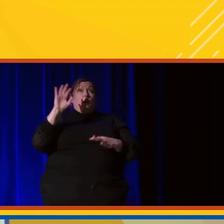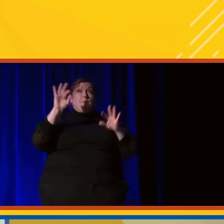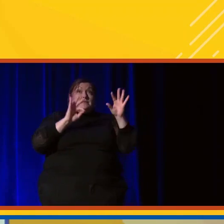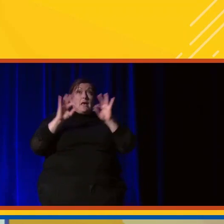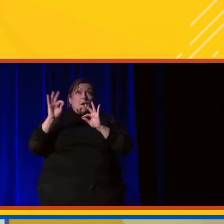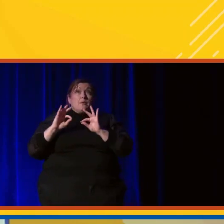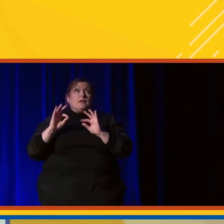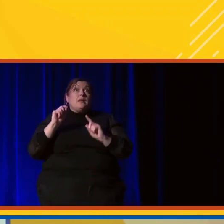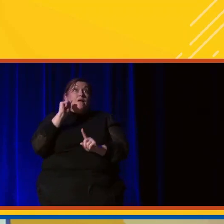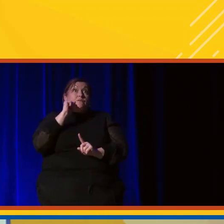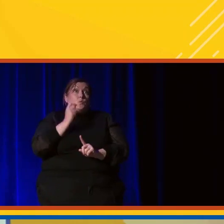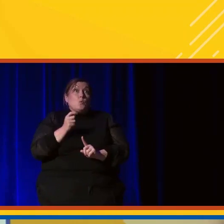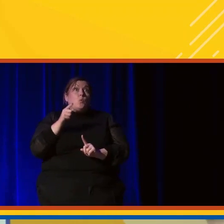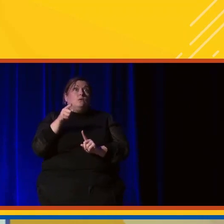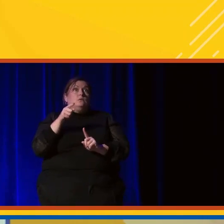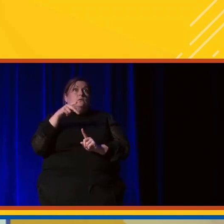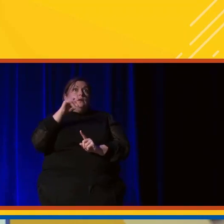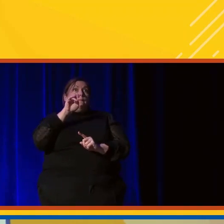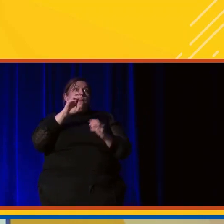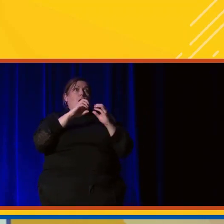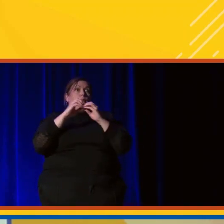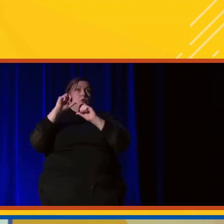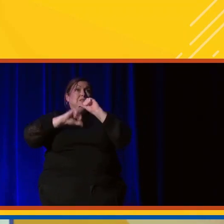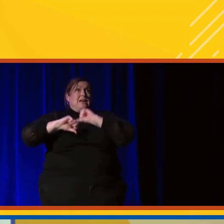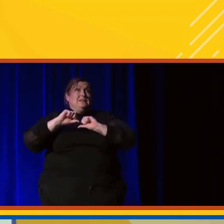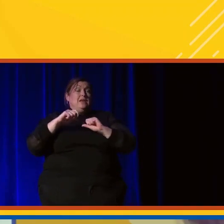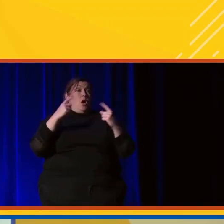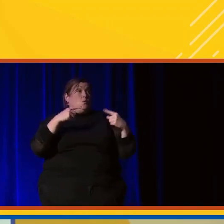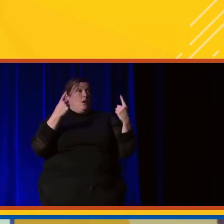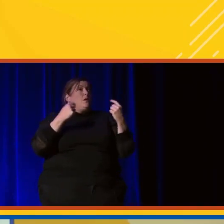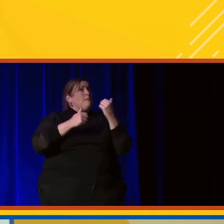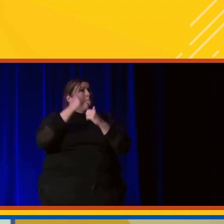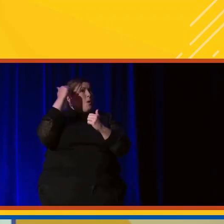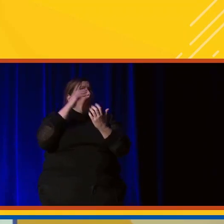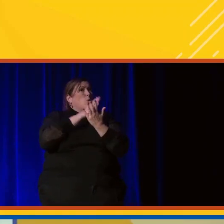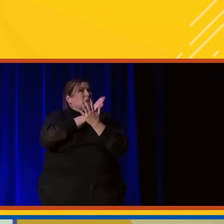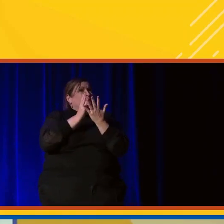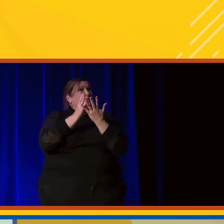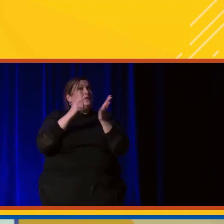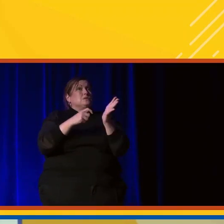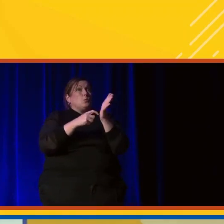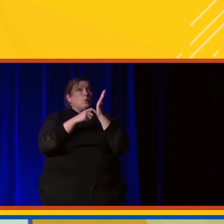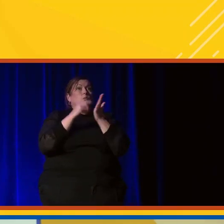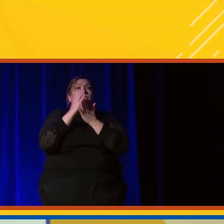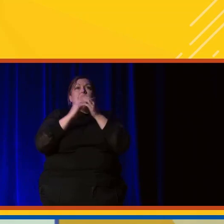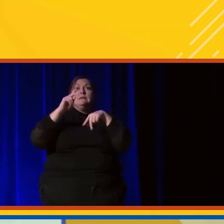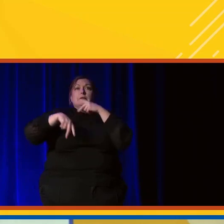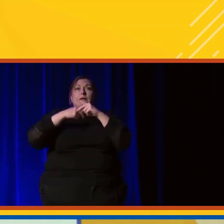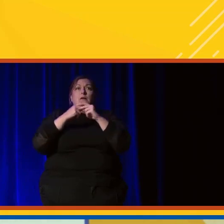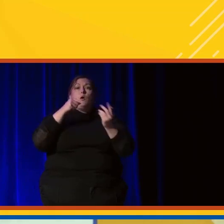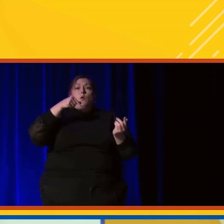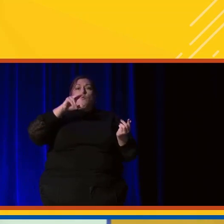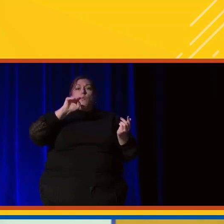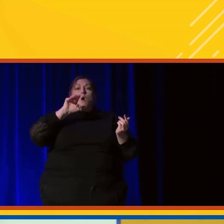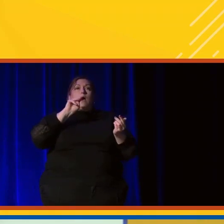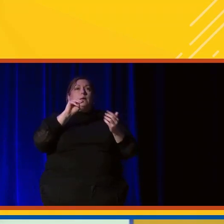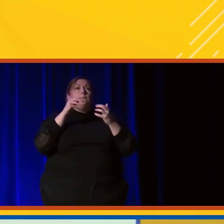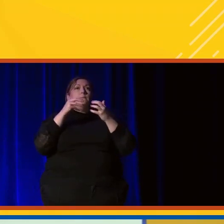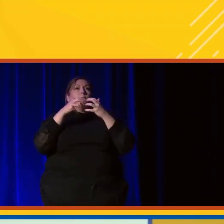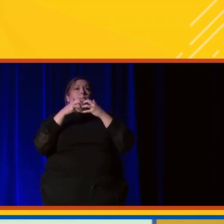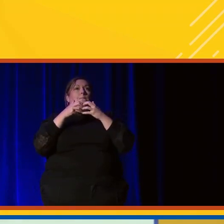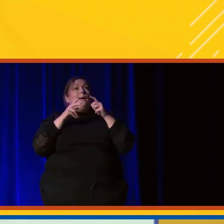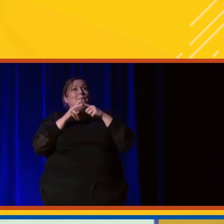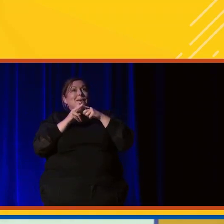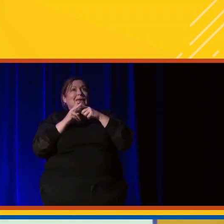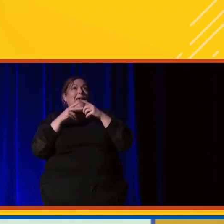of polymer science, I would argue, as I did on the previous slide, that the majority of these require some sort of quantum mechanical modeling to